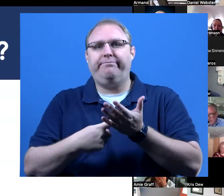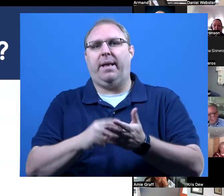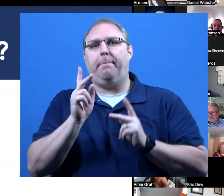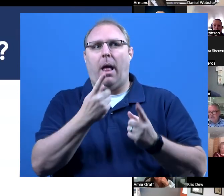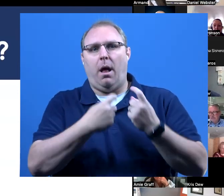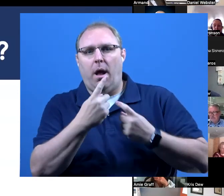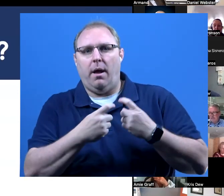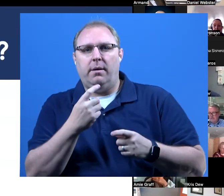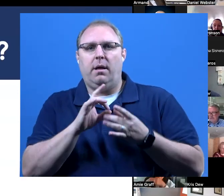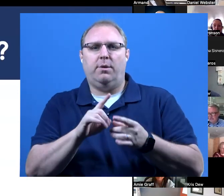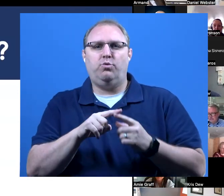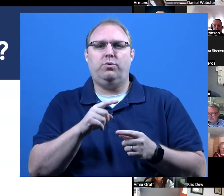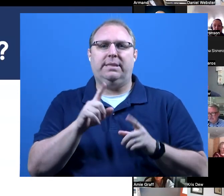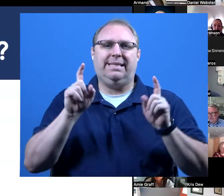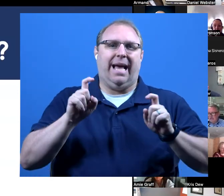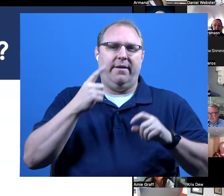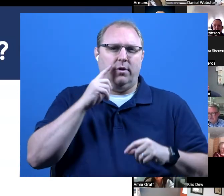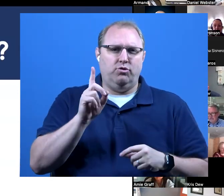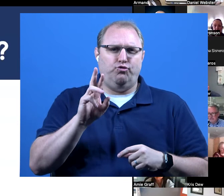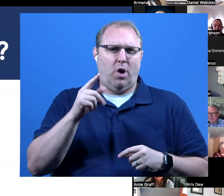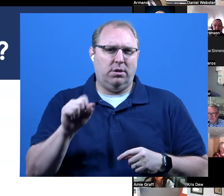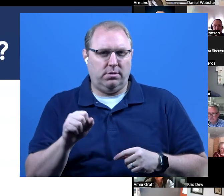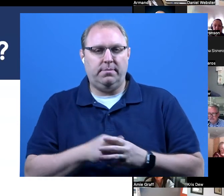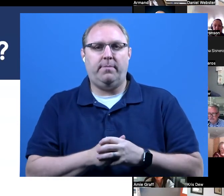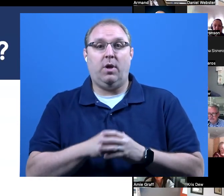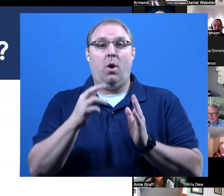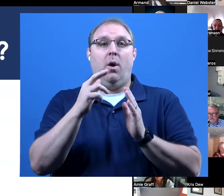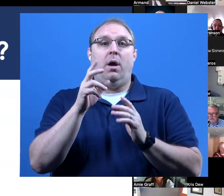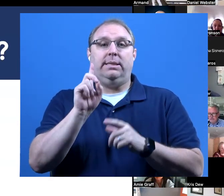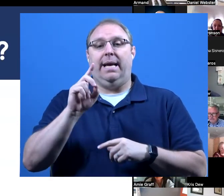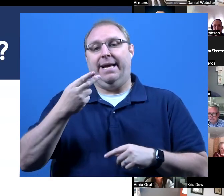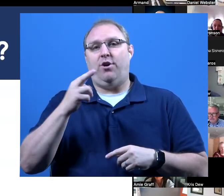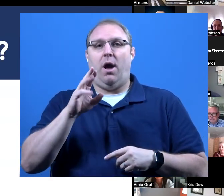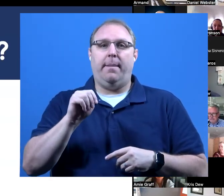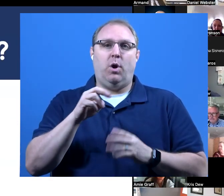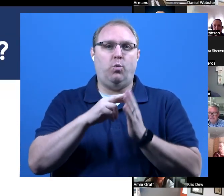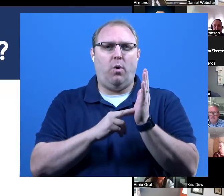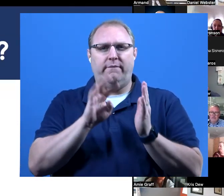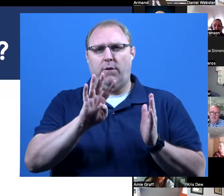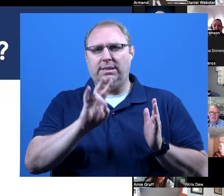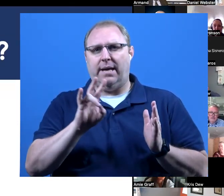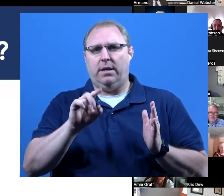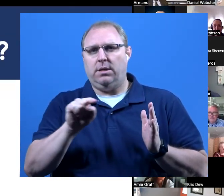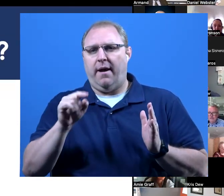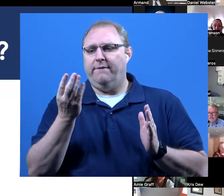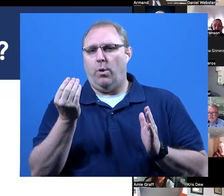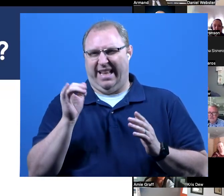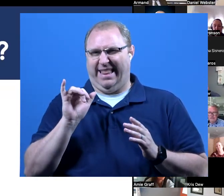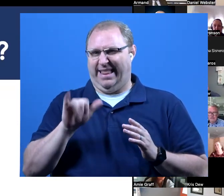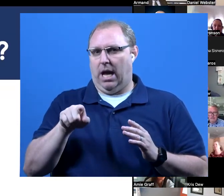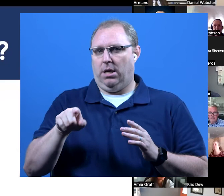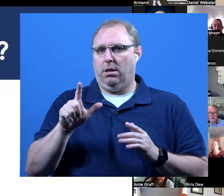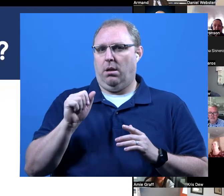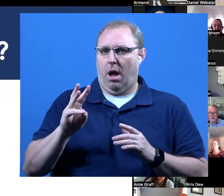You know, one of the things that Diane and I were just talking about is how many thousands of people we presented in front of, but this one is me